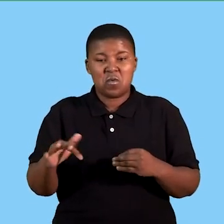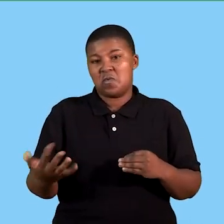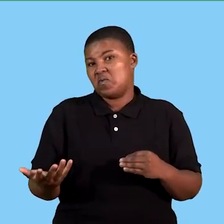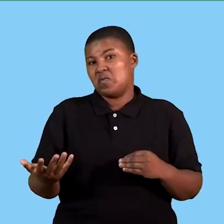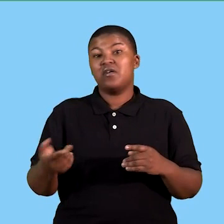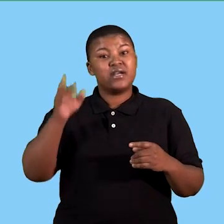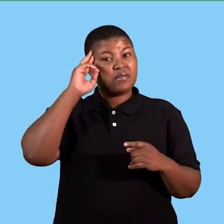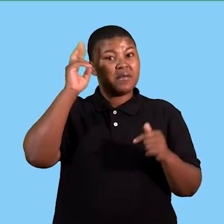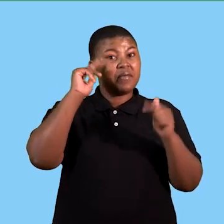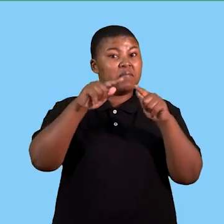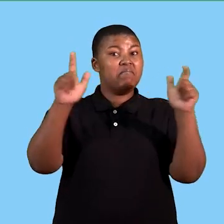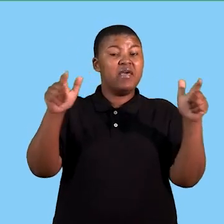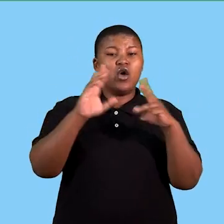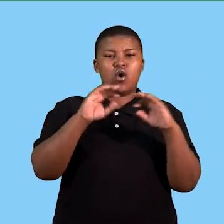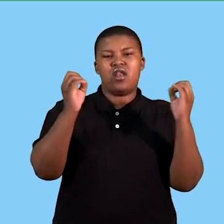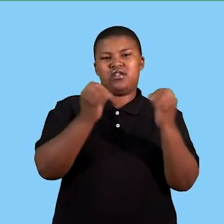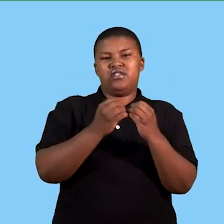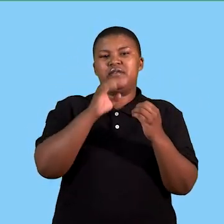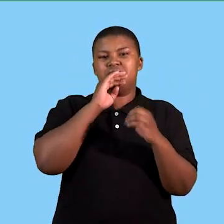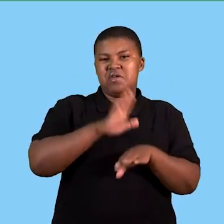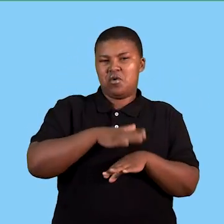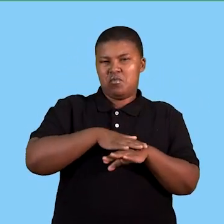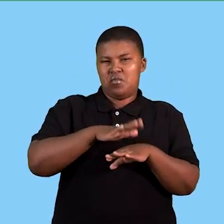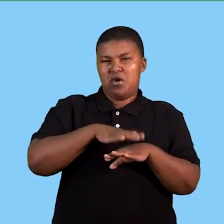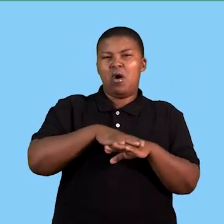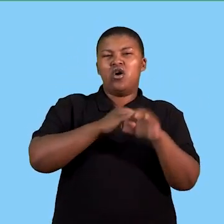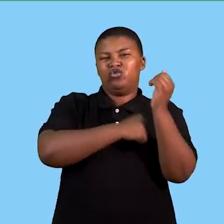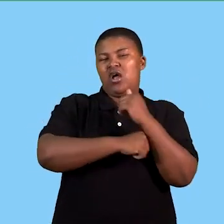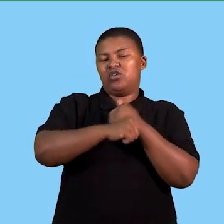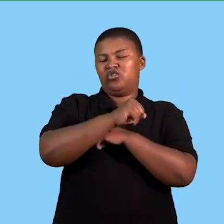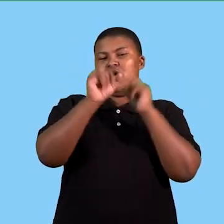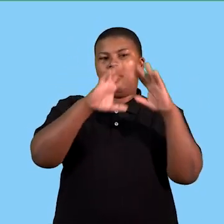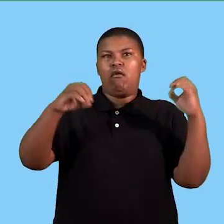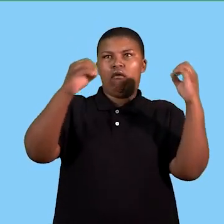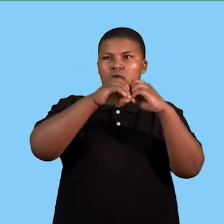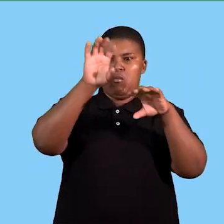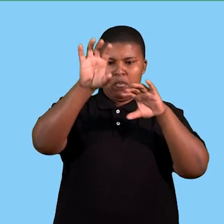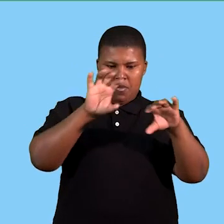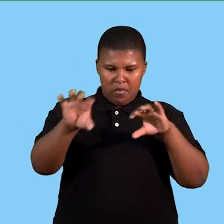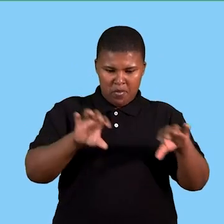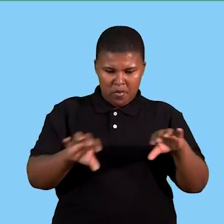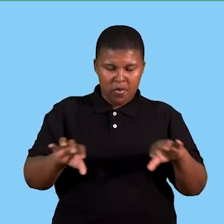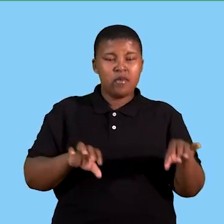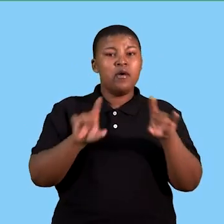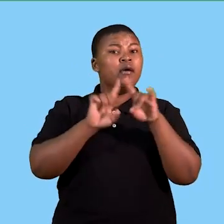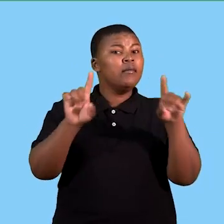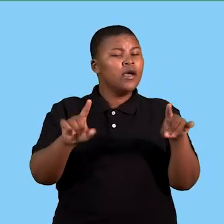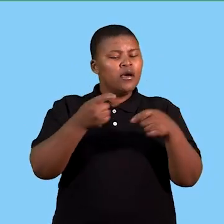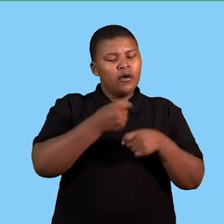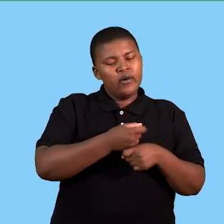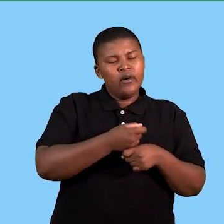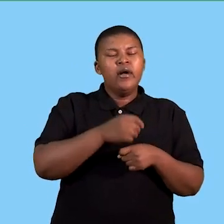said if we've got a big organization, we will have a more elaborate or extended organizational